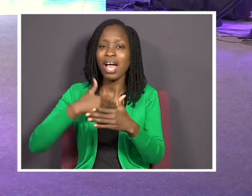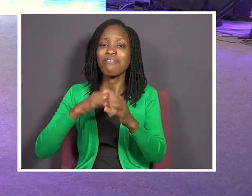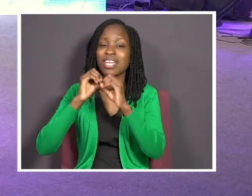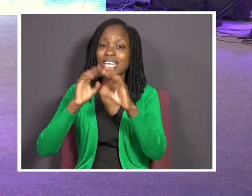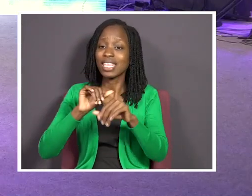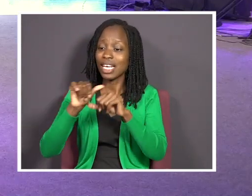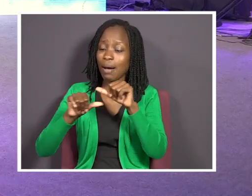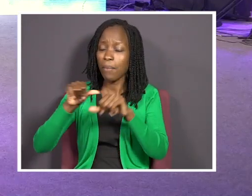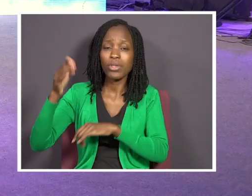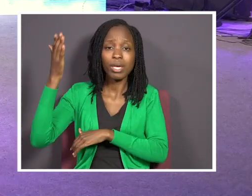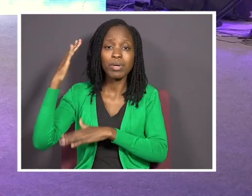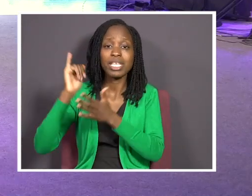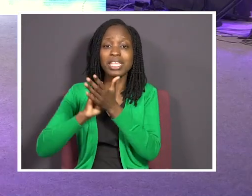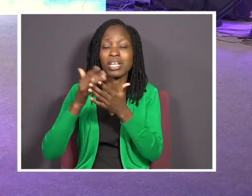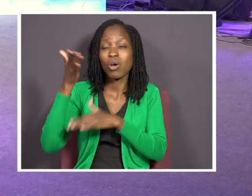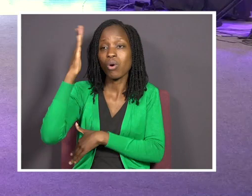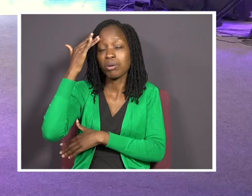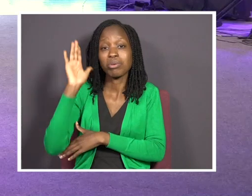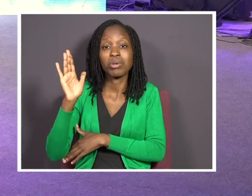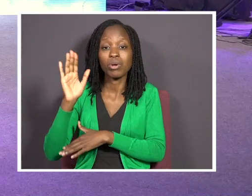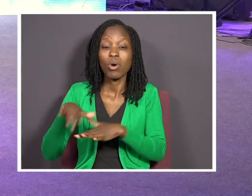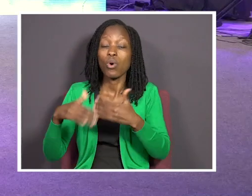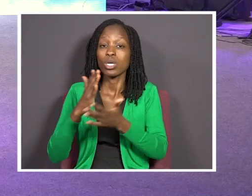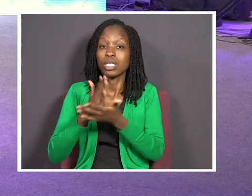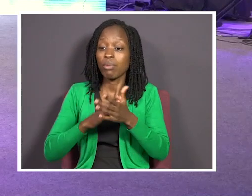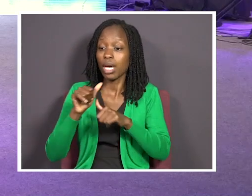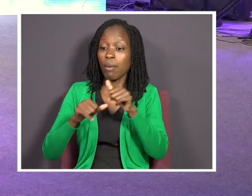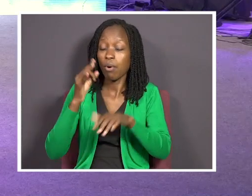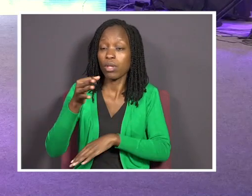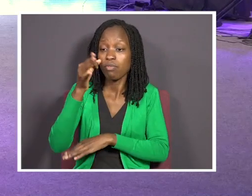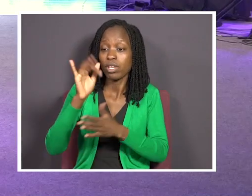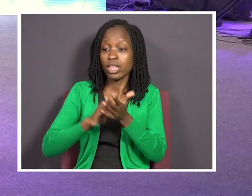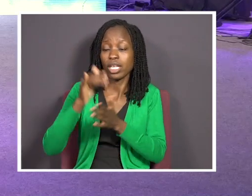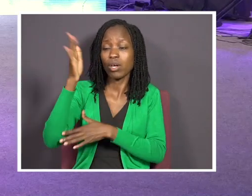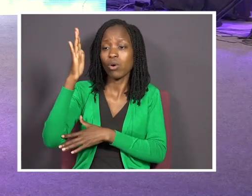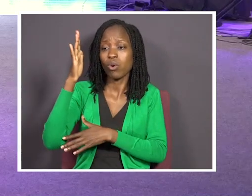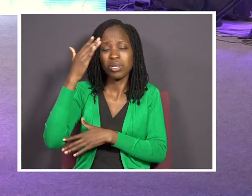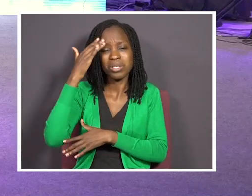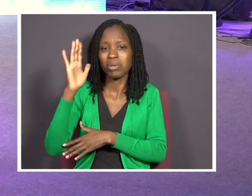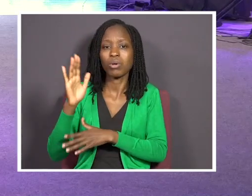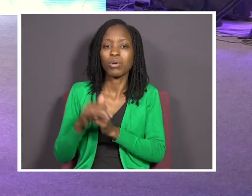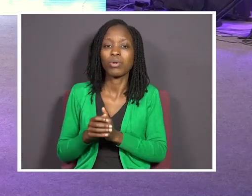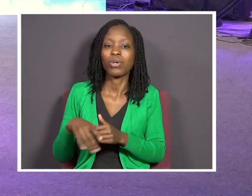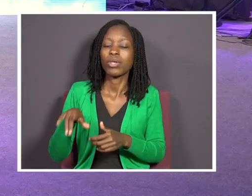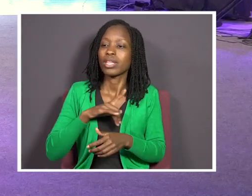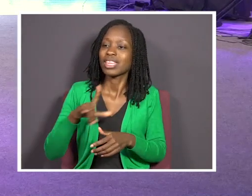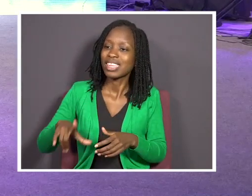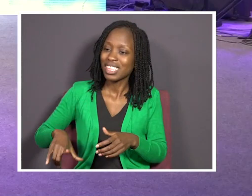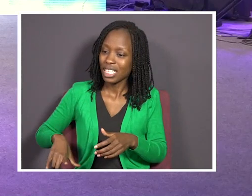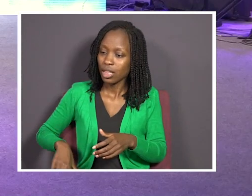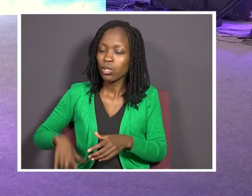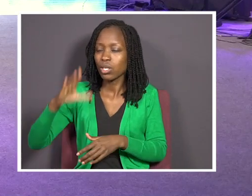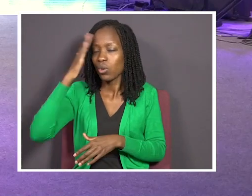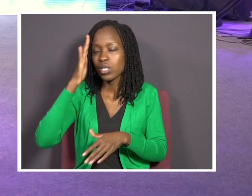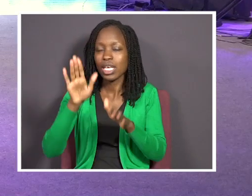about the past, you know, he doesn't know, or something about the future that is new to him. He discovers nothing. He